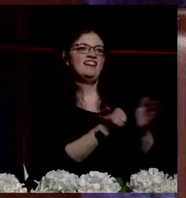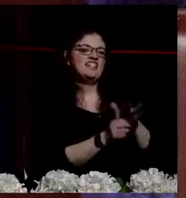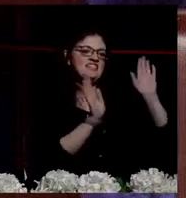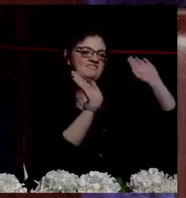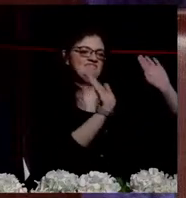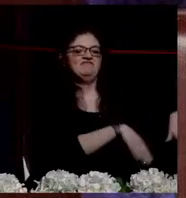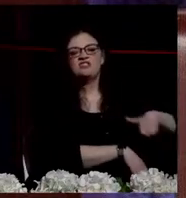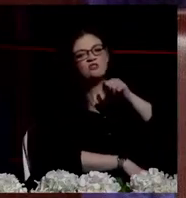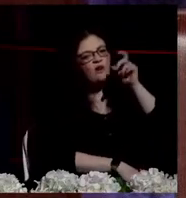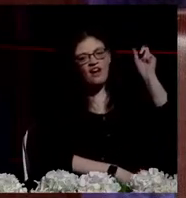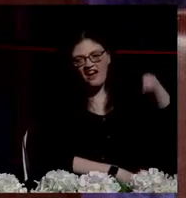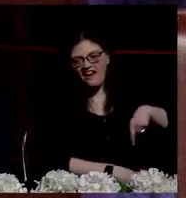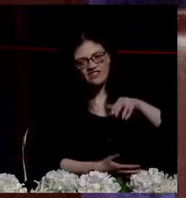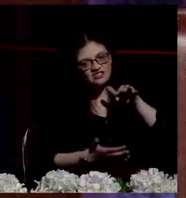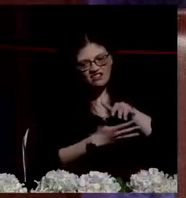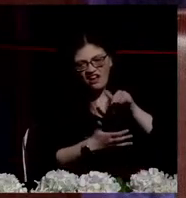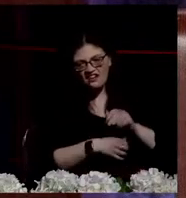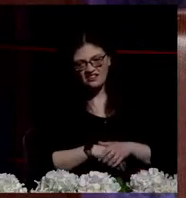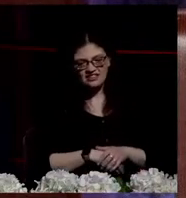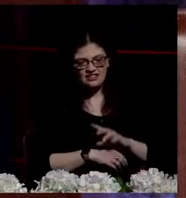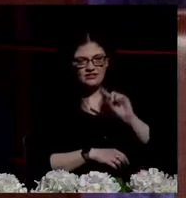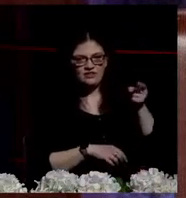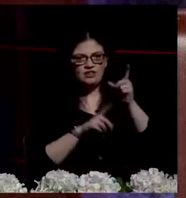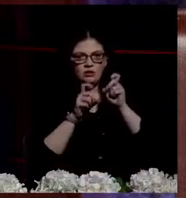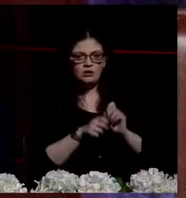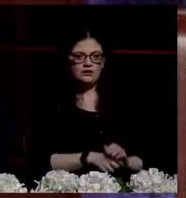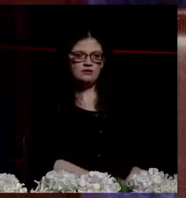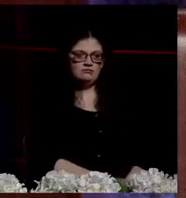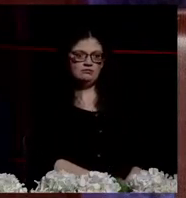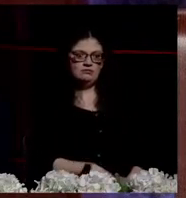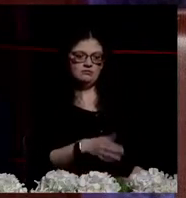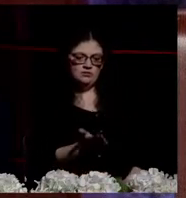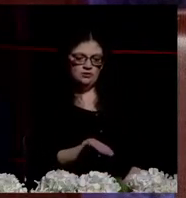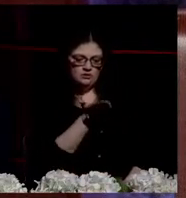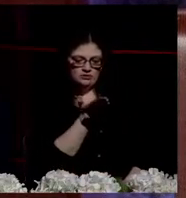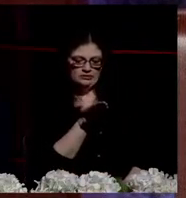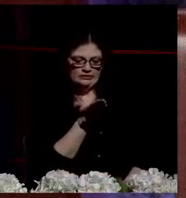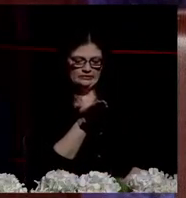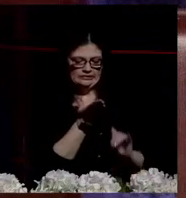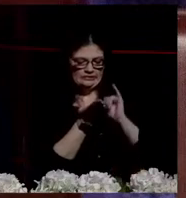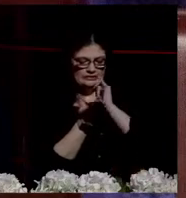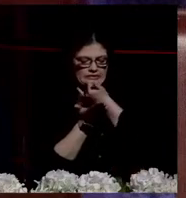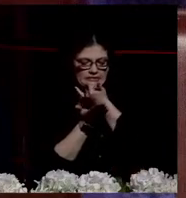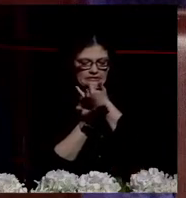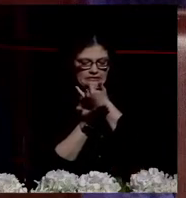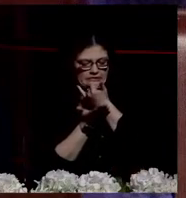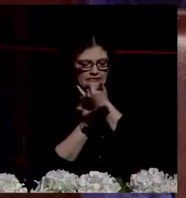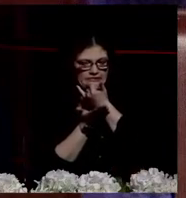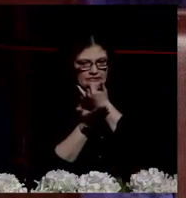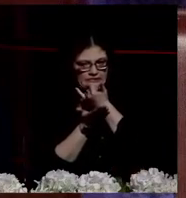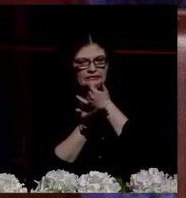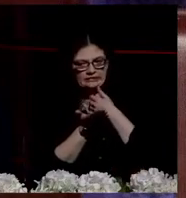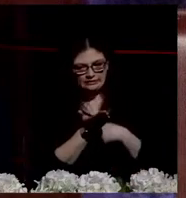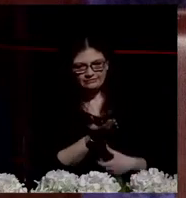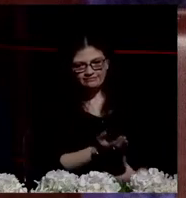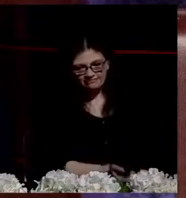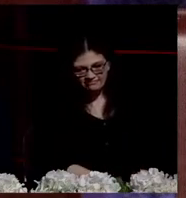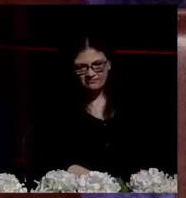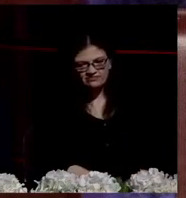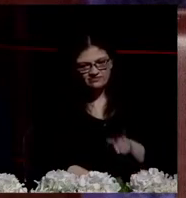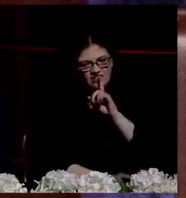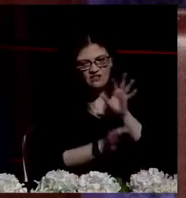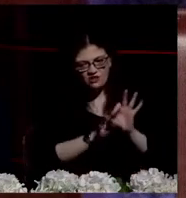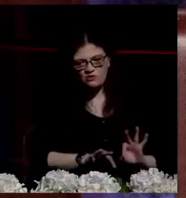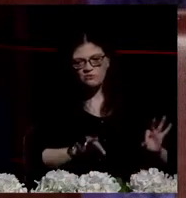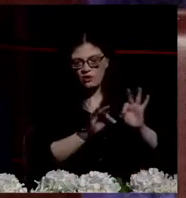study." When the first quiz came, oh no, were we shook. We were wrong. Failure is a part of life, but what you